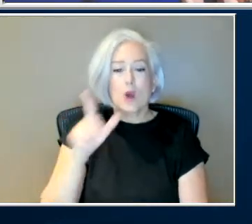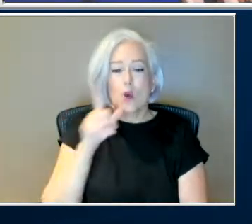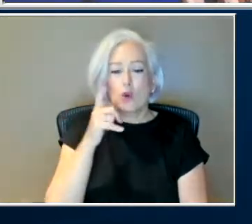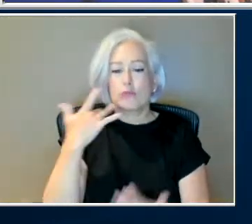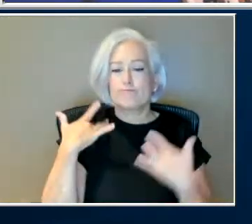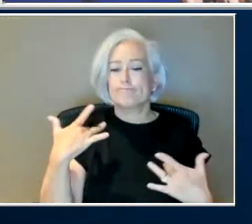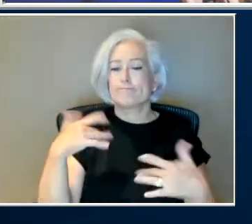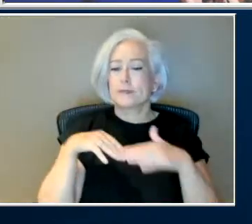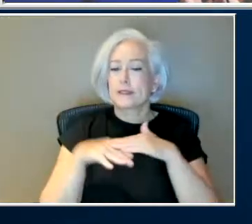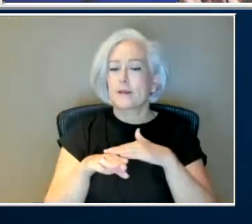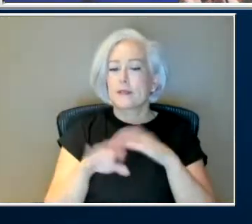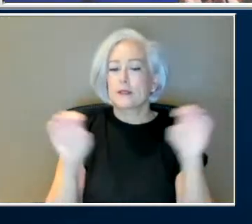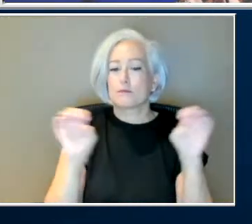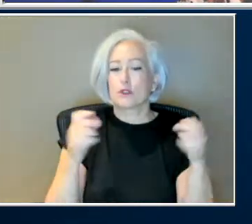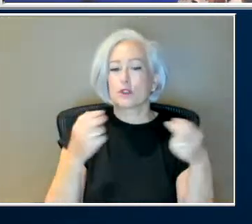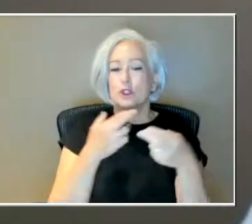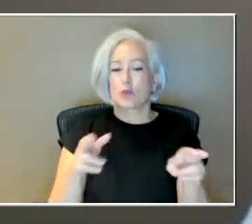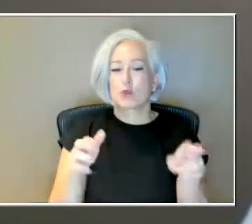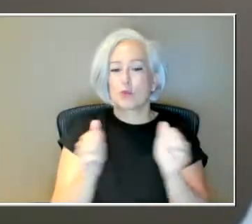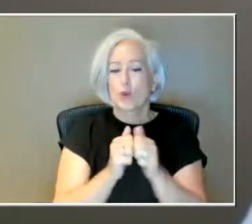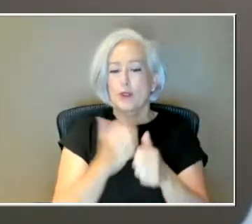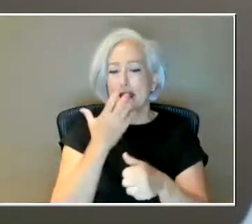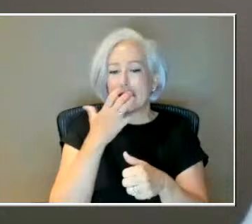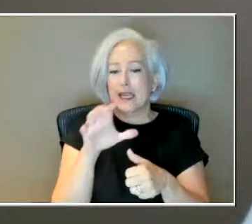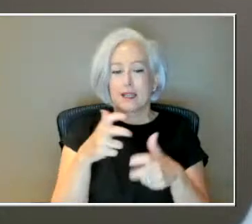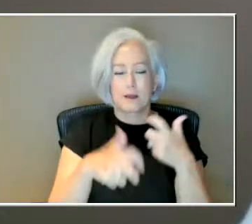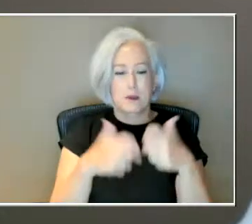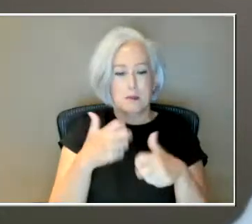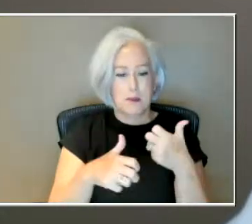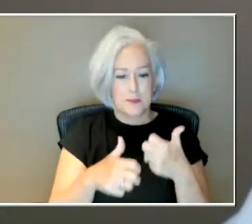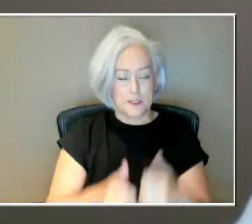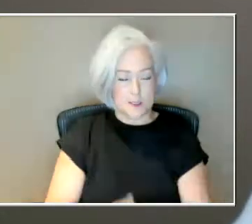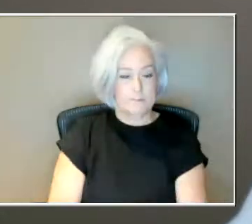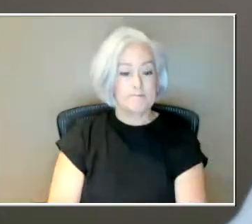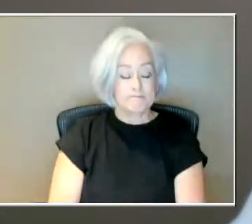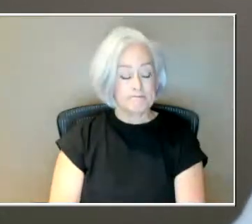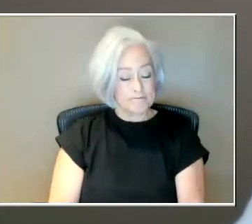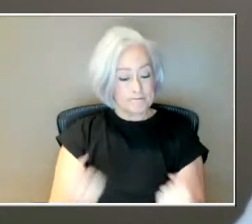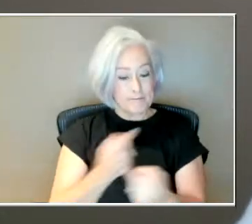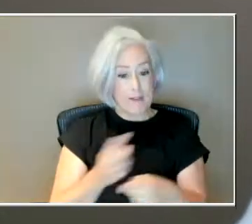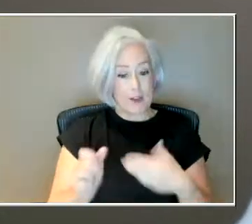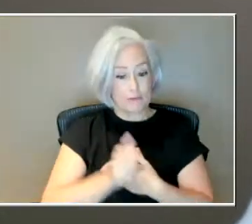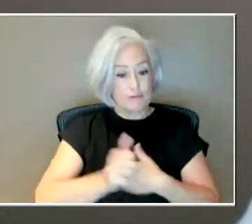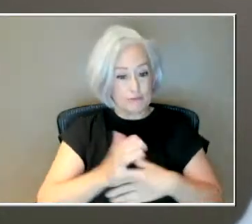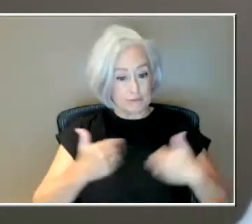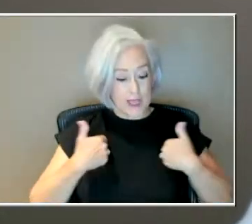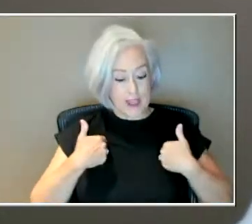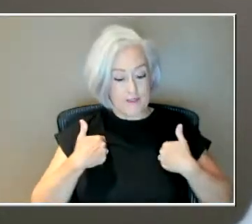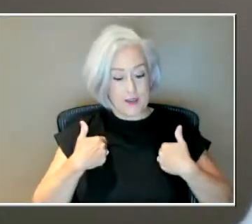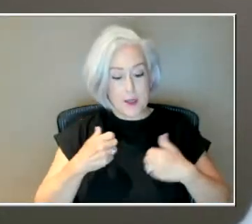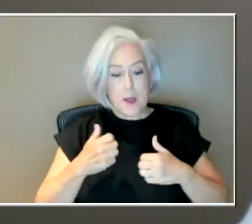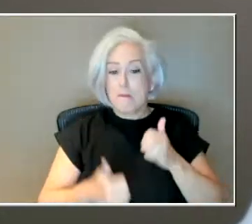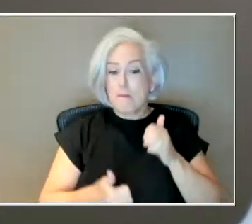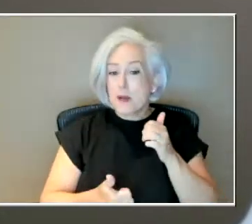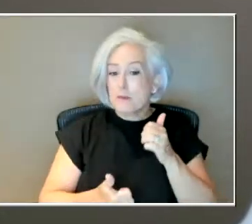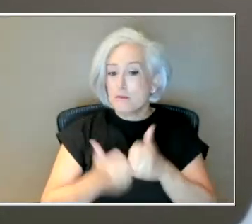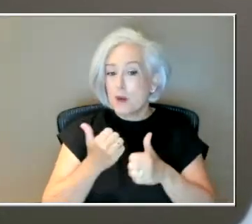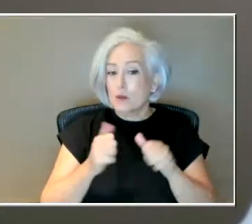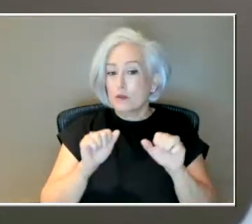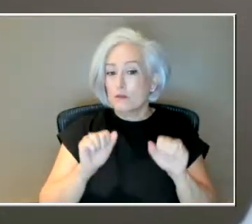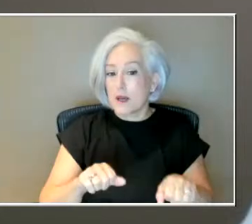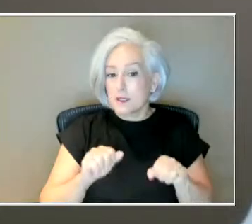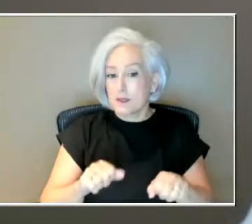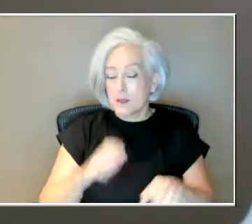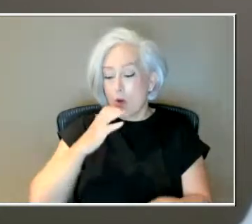problems? Sure. Certainly everyone is at risk, but our most at-risk population often include our elderly